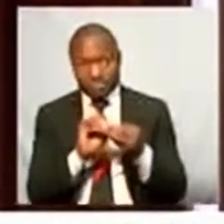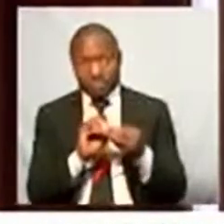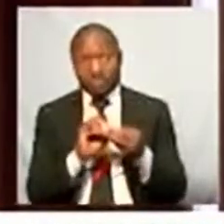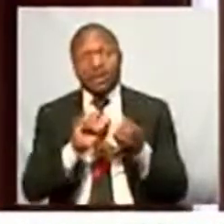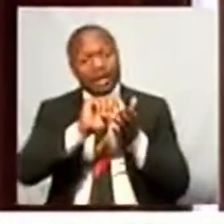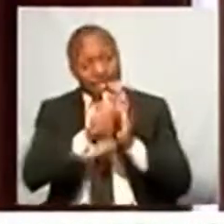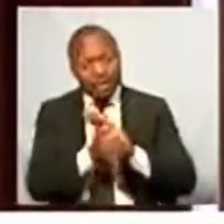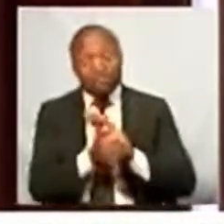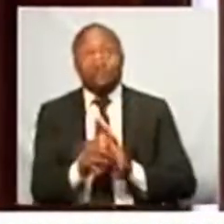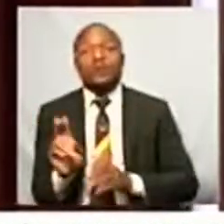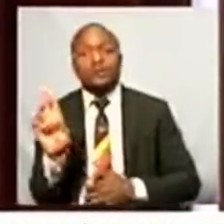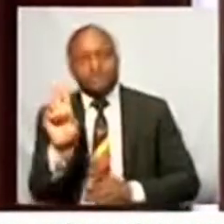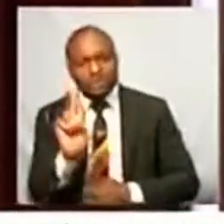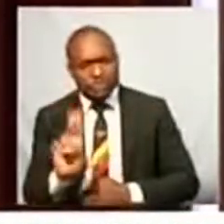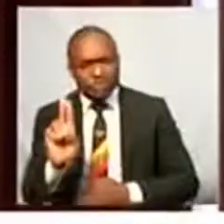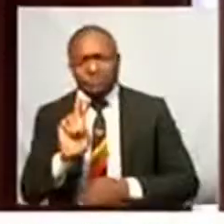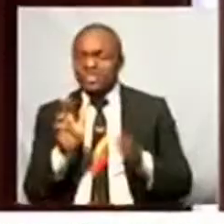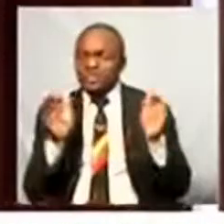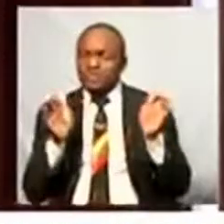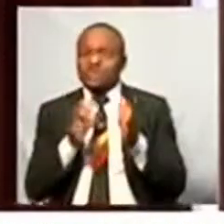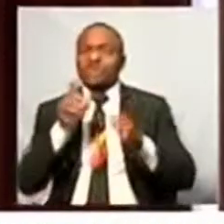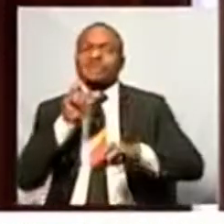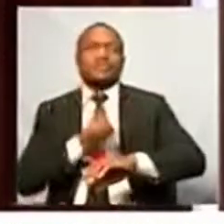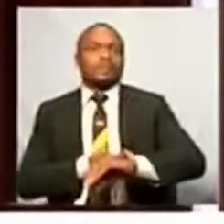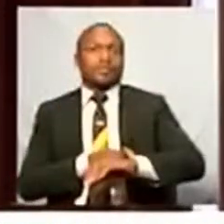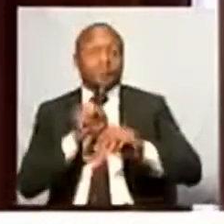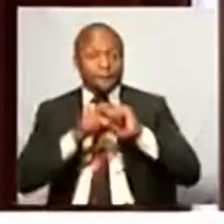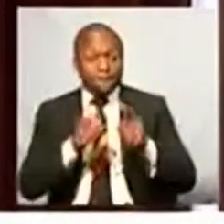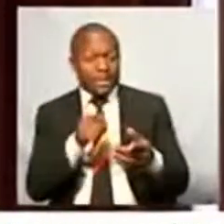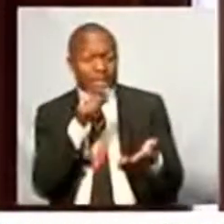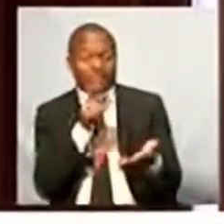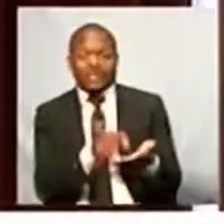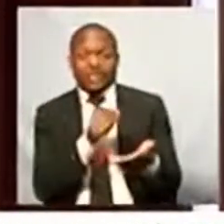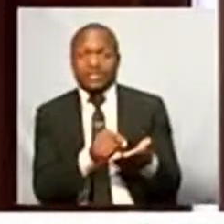operationalized within the shortest period of time. But with this